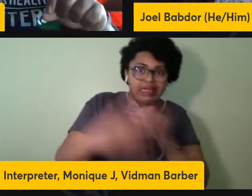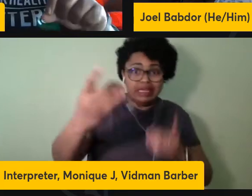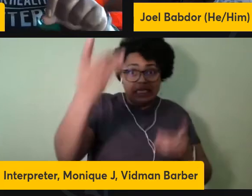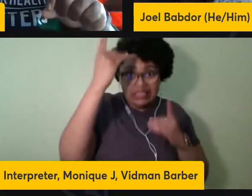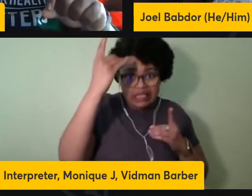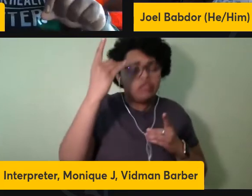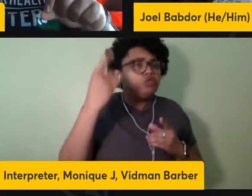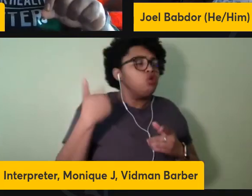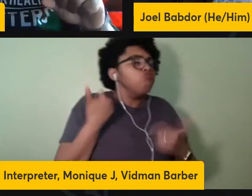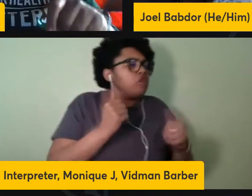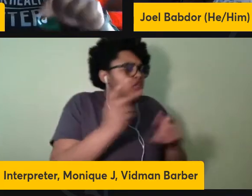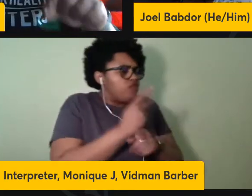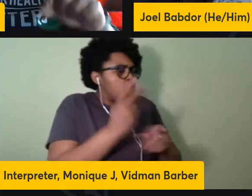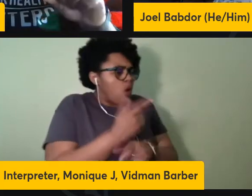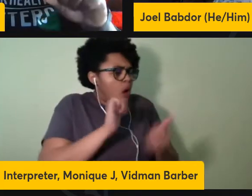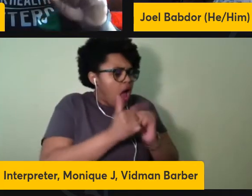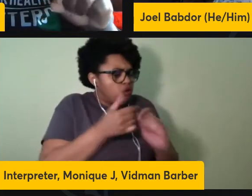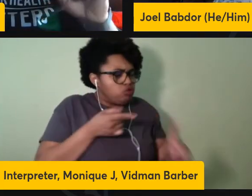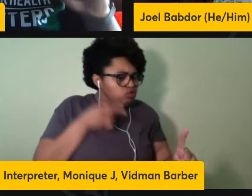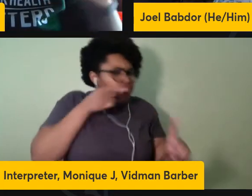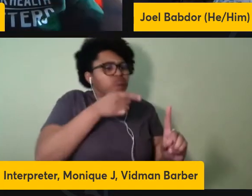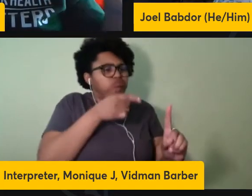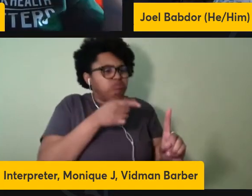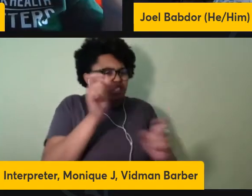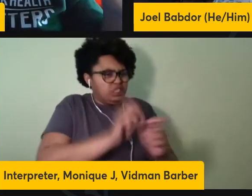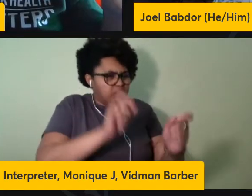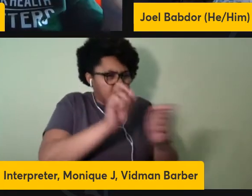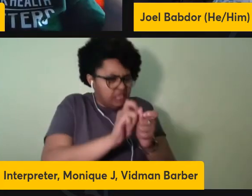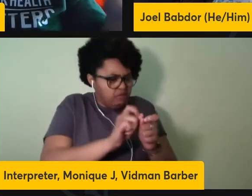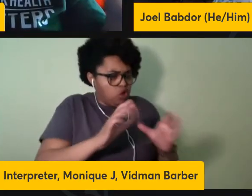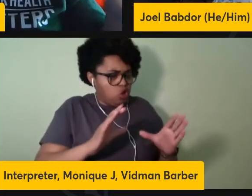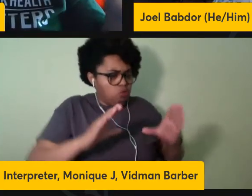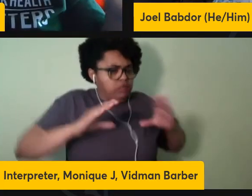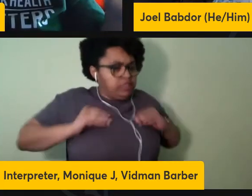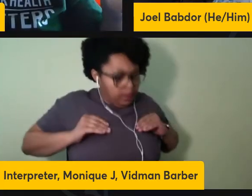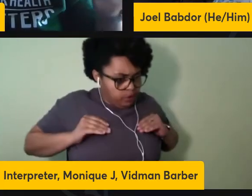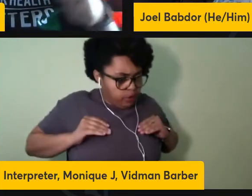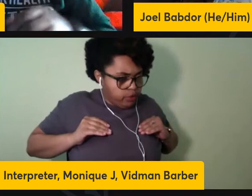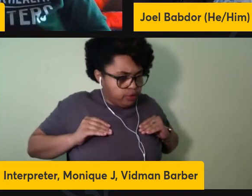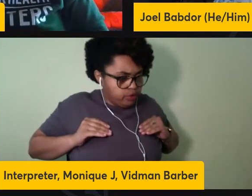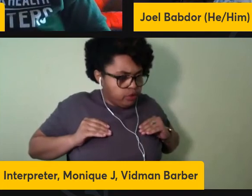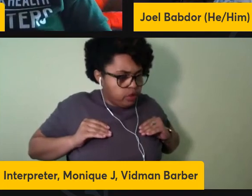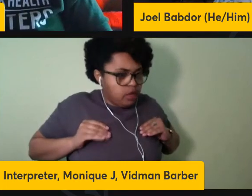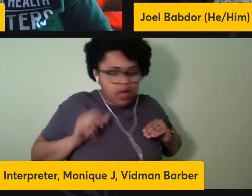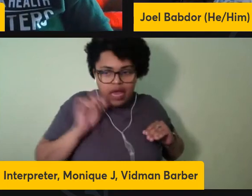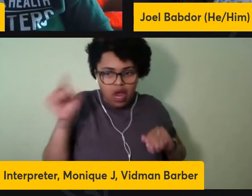receptors instead of just targeting the soluble TNF alpha.